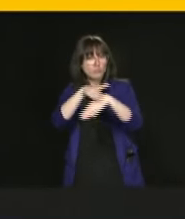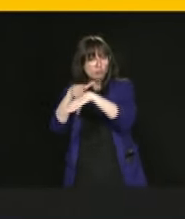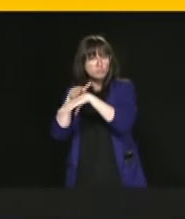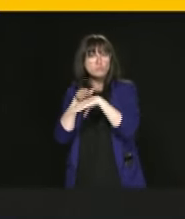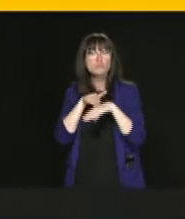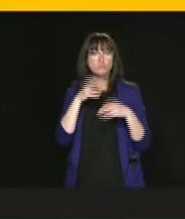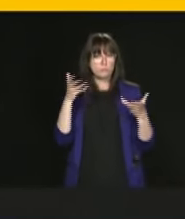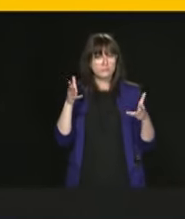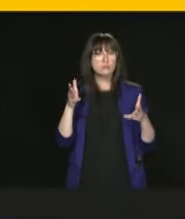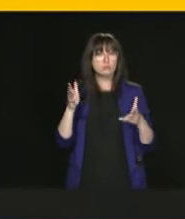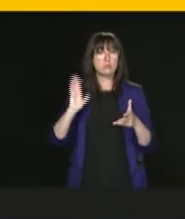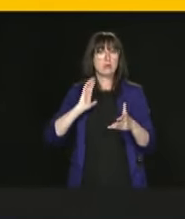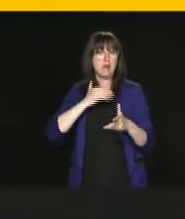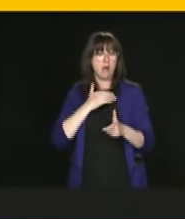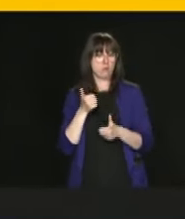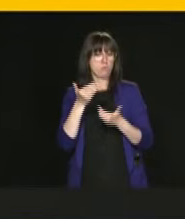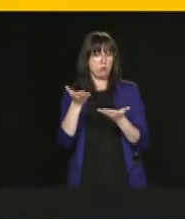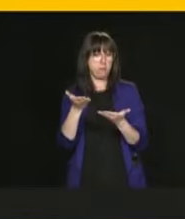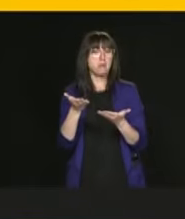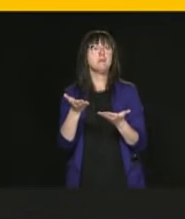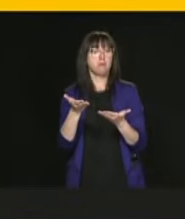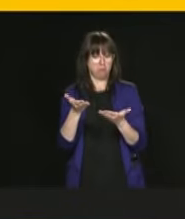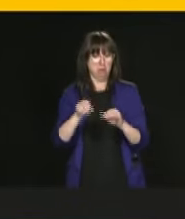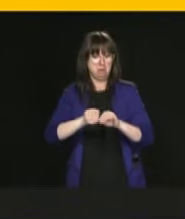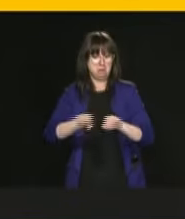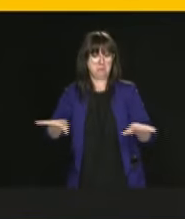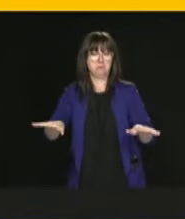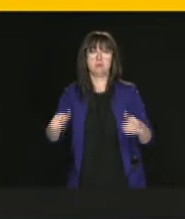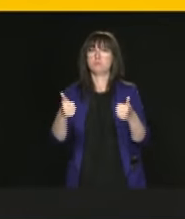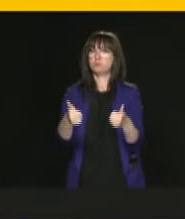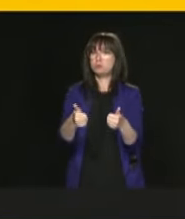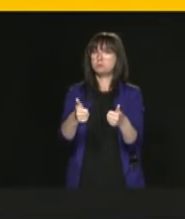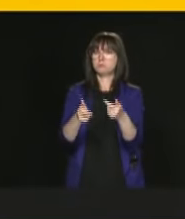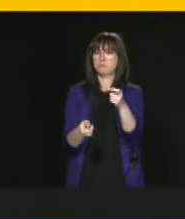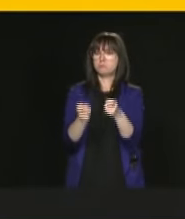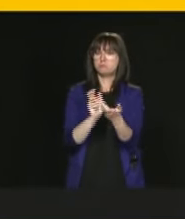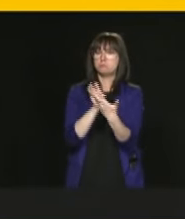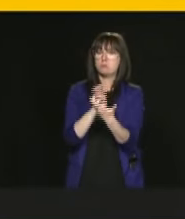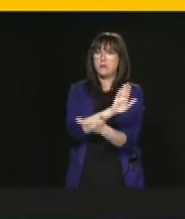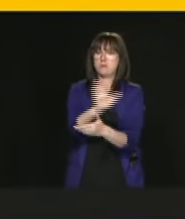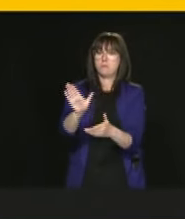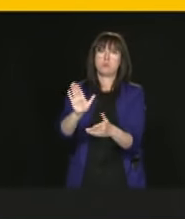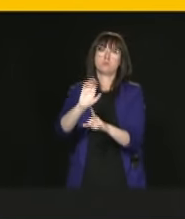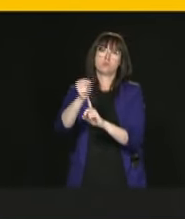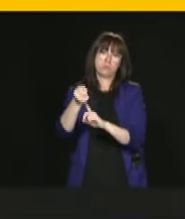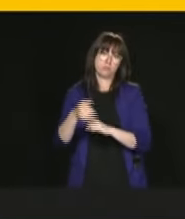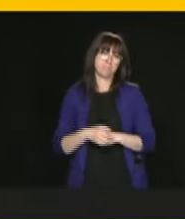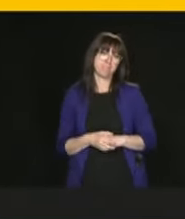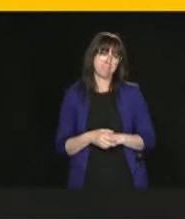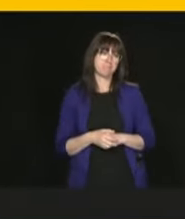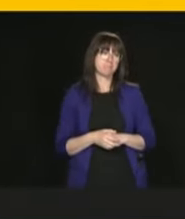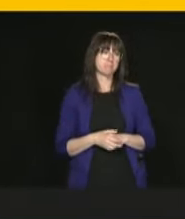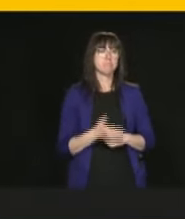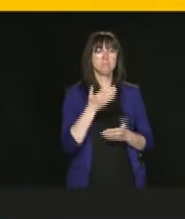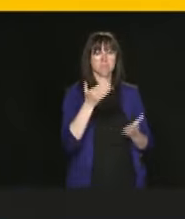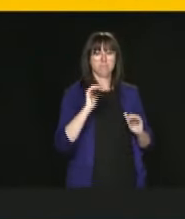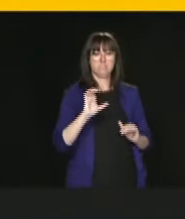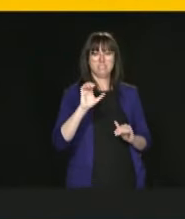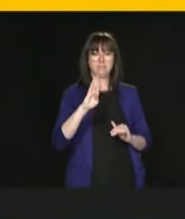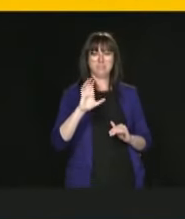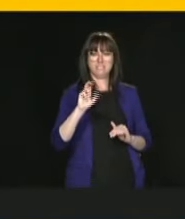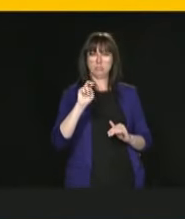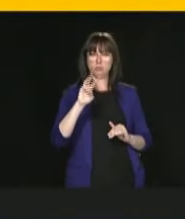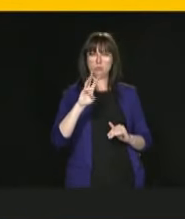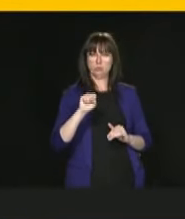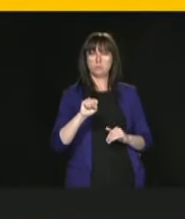seriously while adapting them to their own context in Montreal. Thank you. Good afternoon, Ashley Burke, CBC News. Dr. New talked about having a national